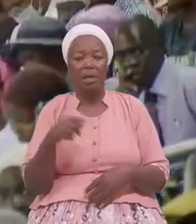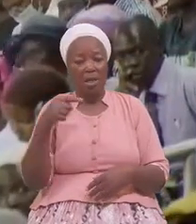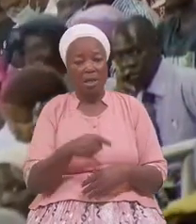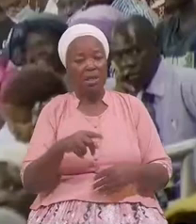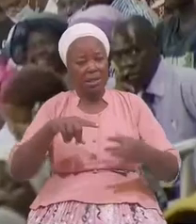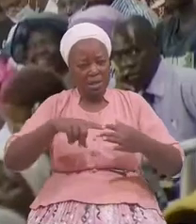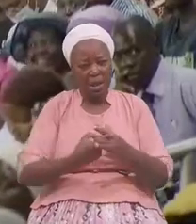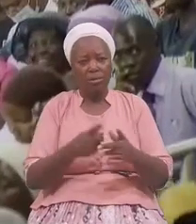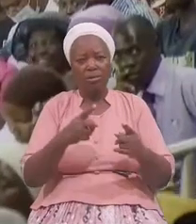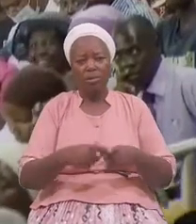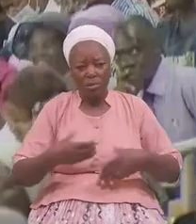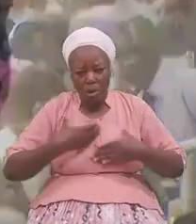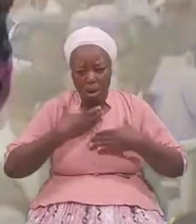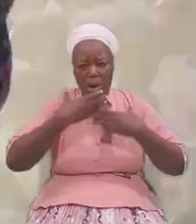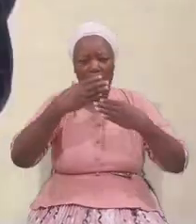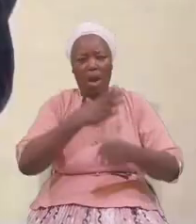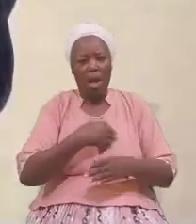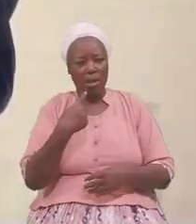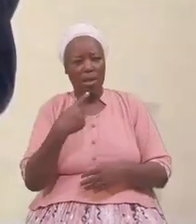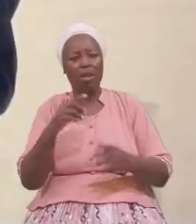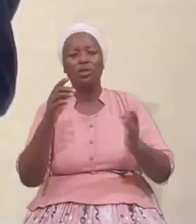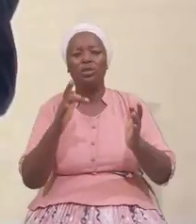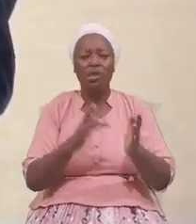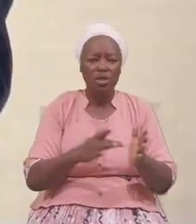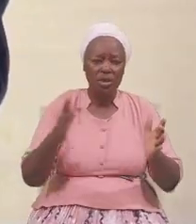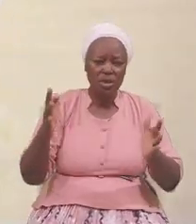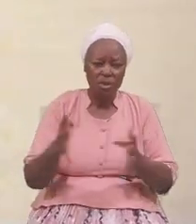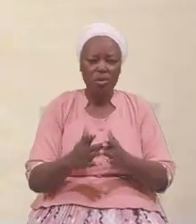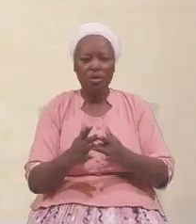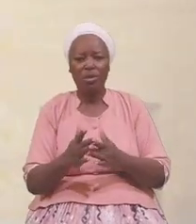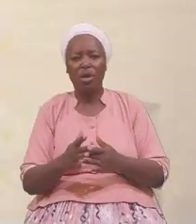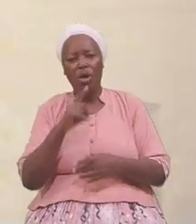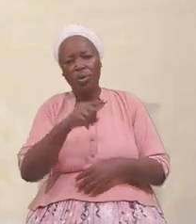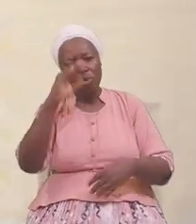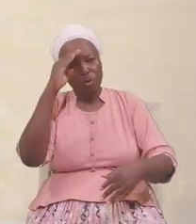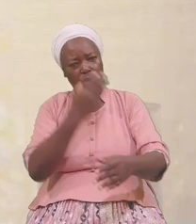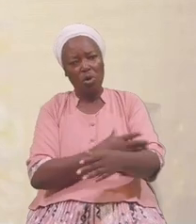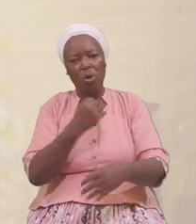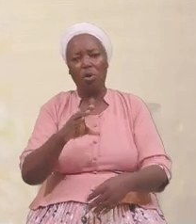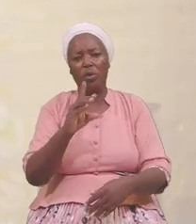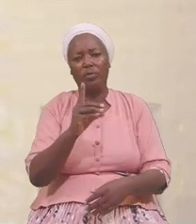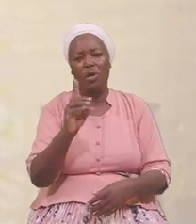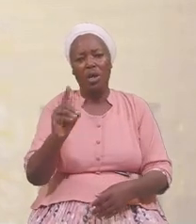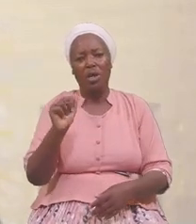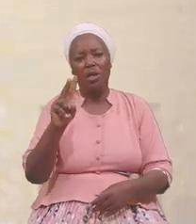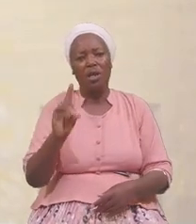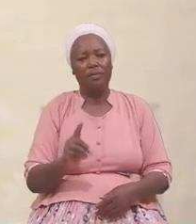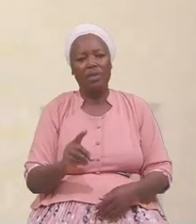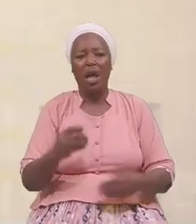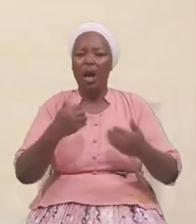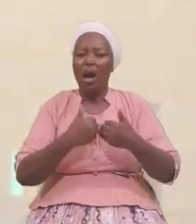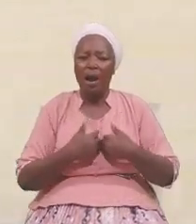cry out and say, Jesus, thou son of David,